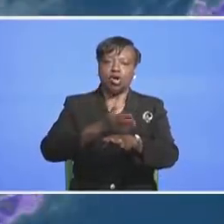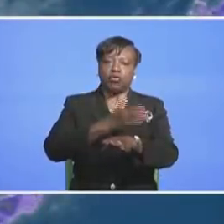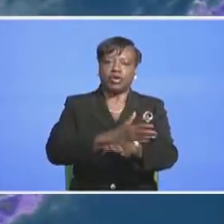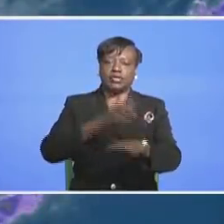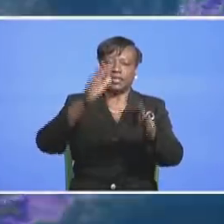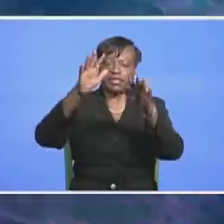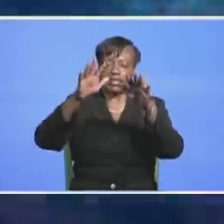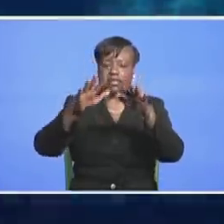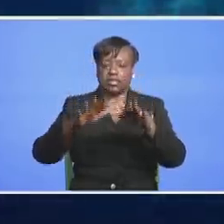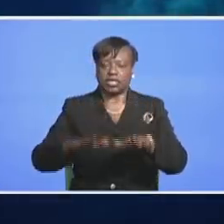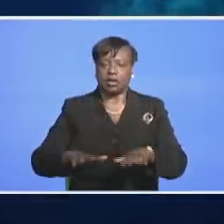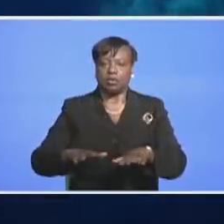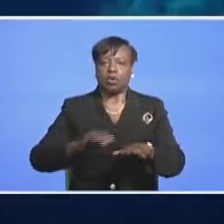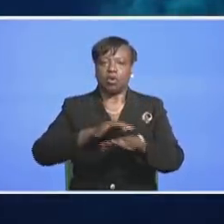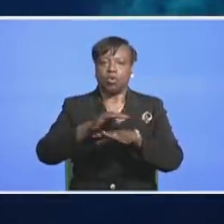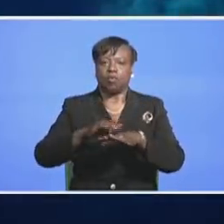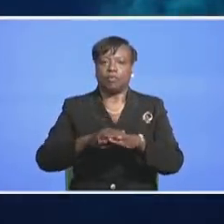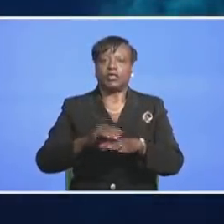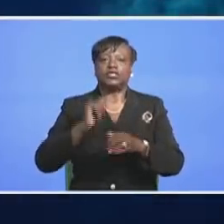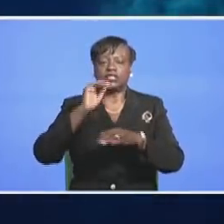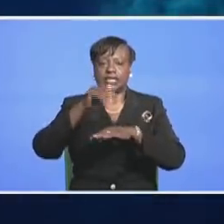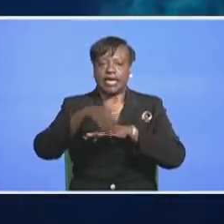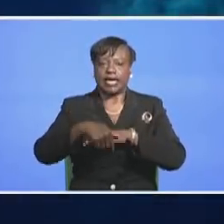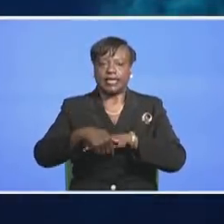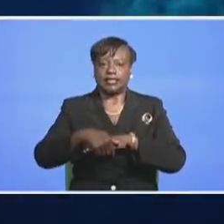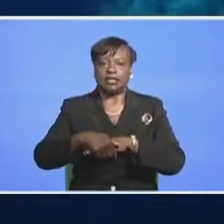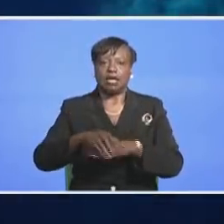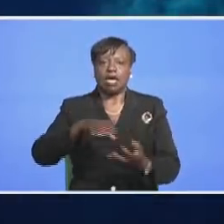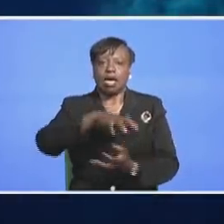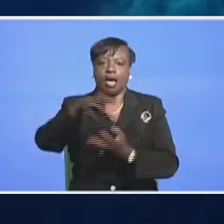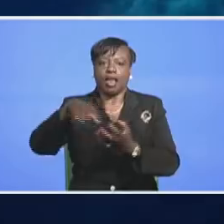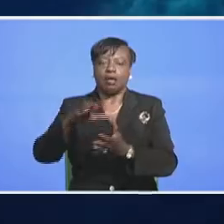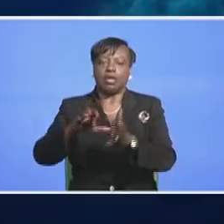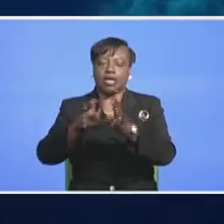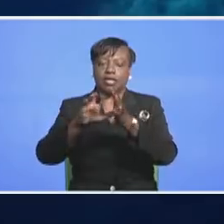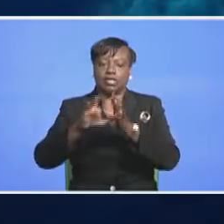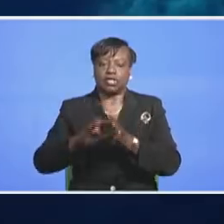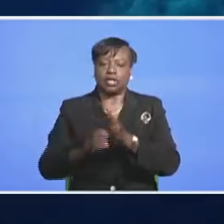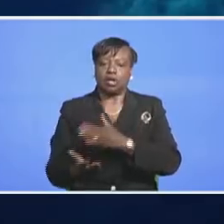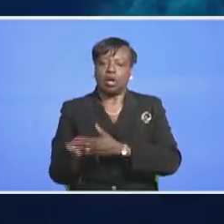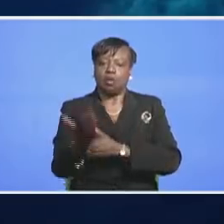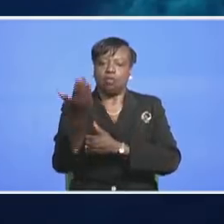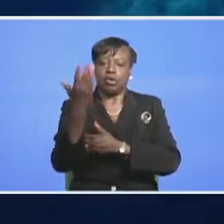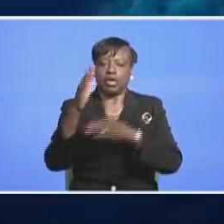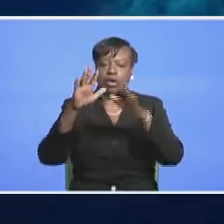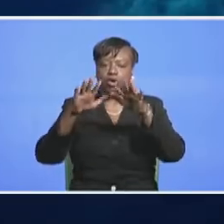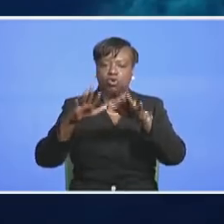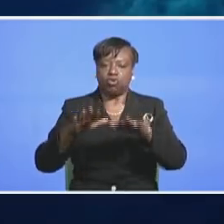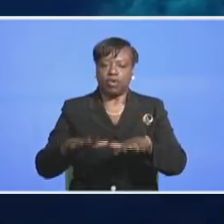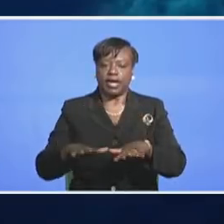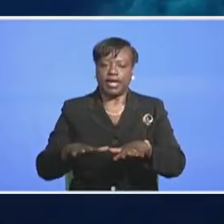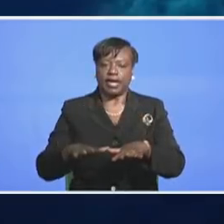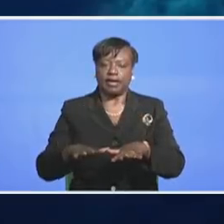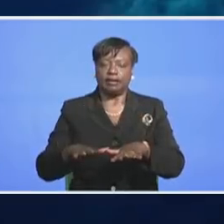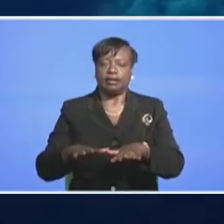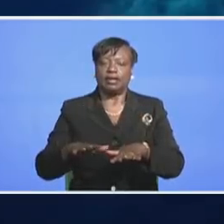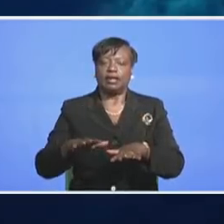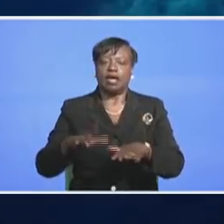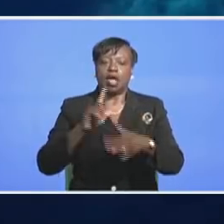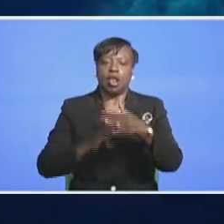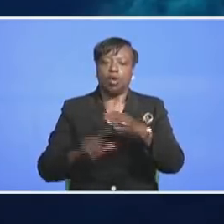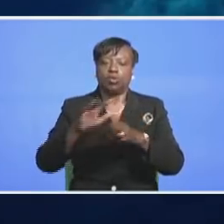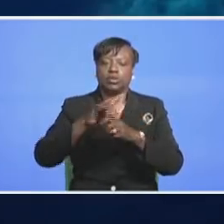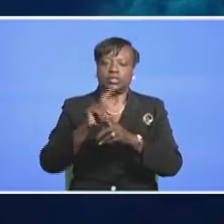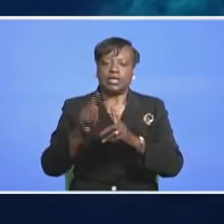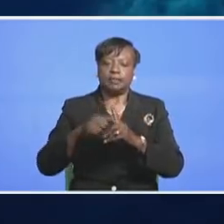of the country. Tonight, we are going in for mostly cloudy conditions with a morning shower taking place or two. Low temperature tonight getting down